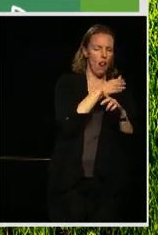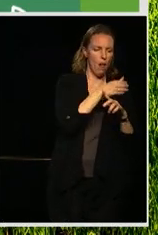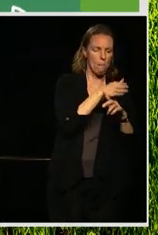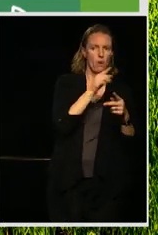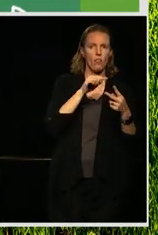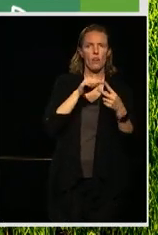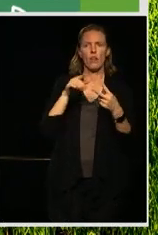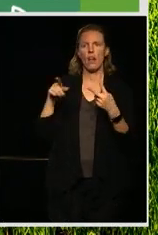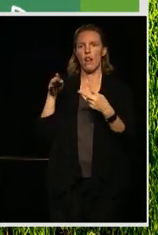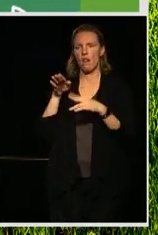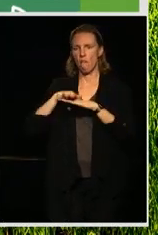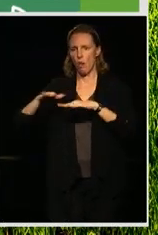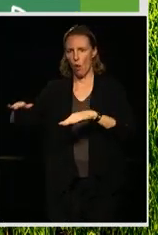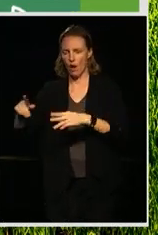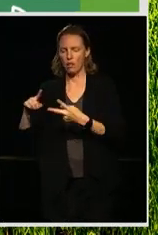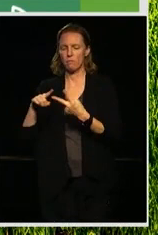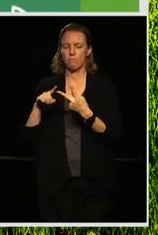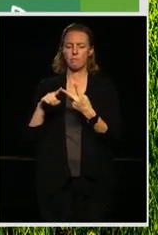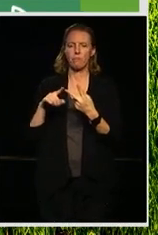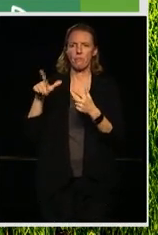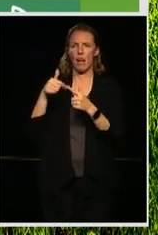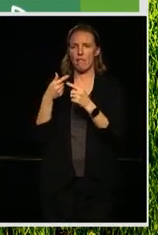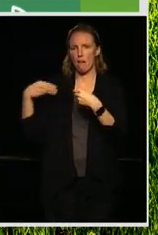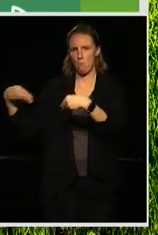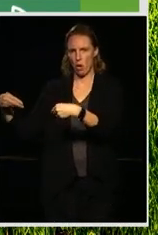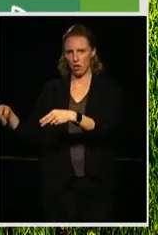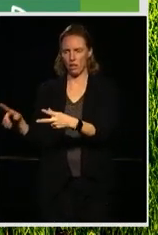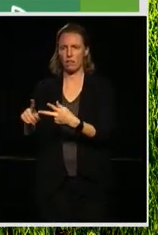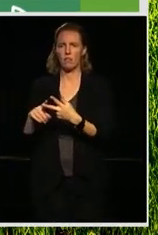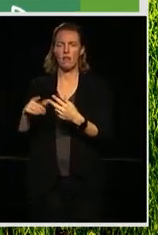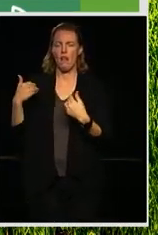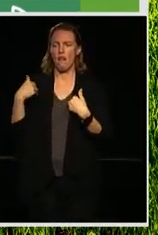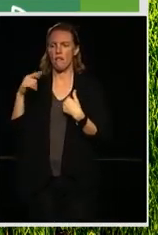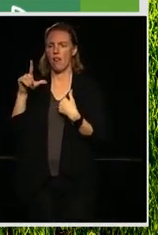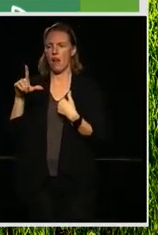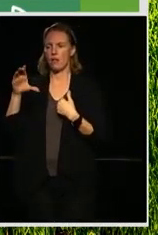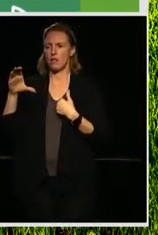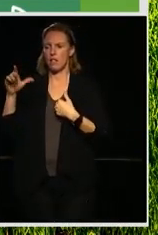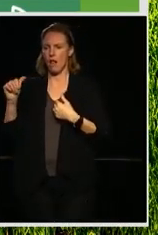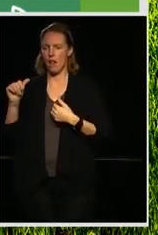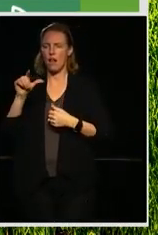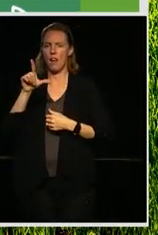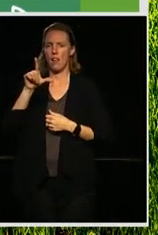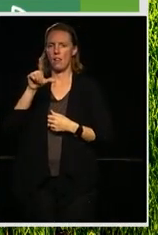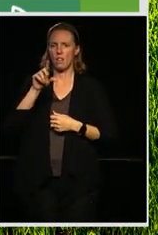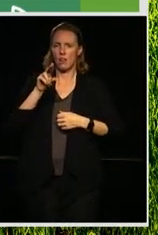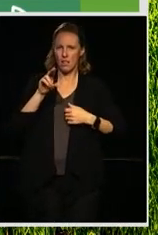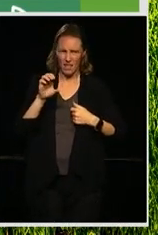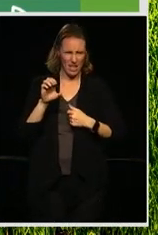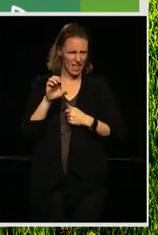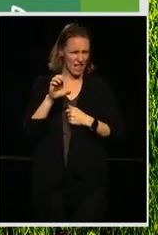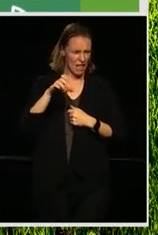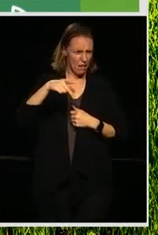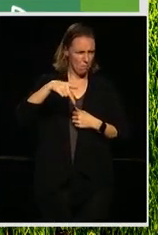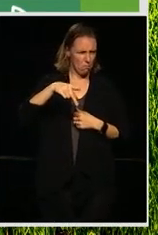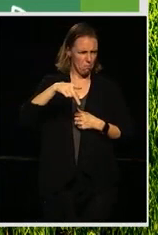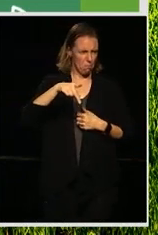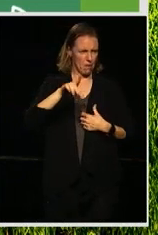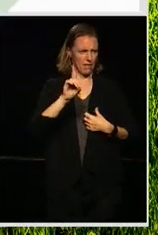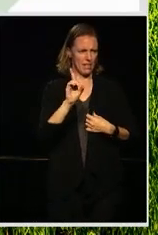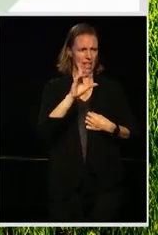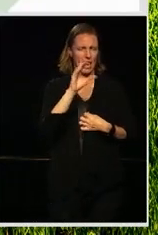sales and marketing, which brings it out to everyone. We have our LCA, our EPD, and our USDA BioPreferred